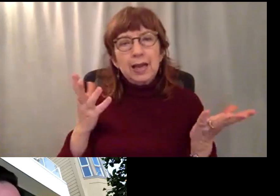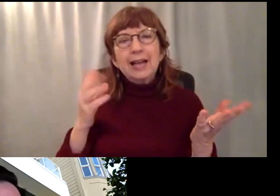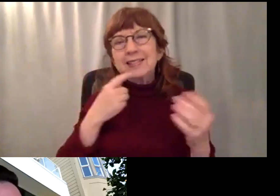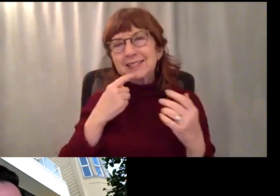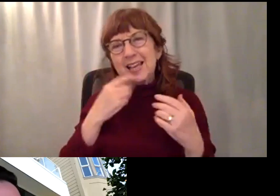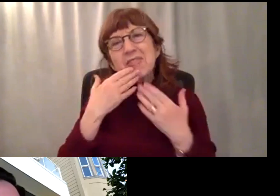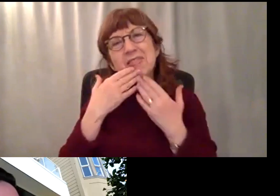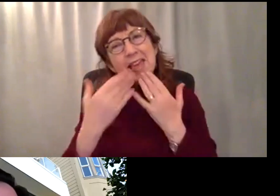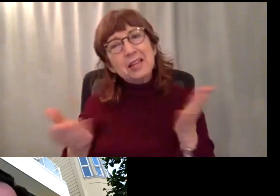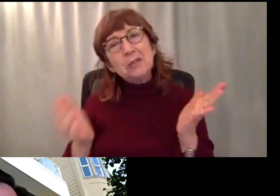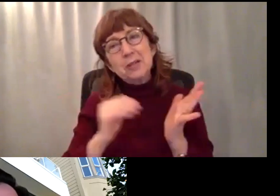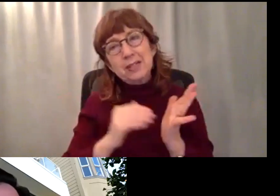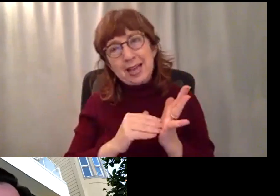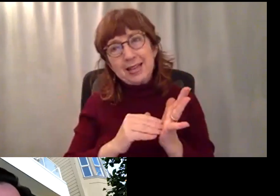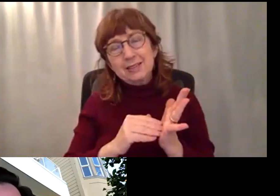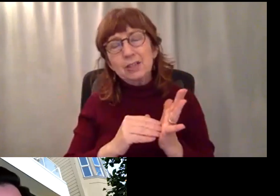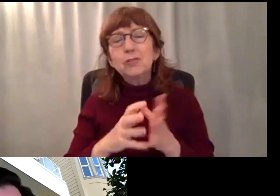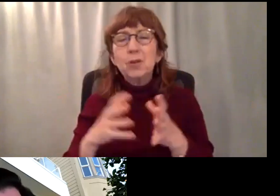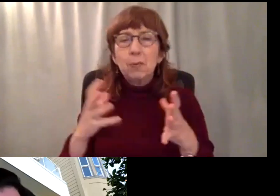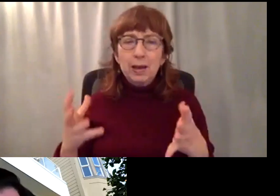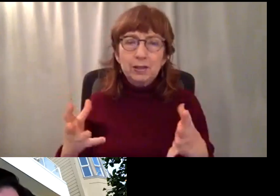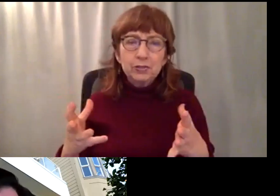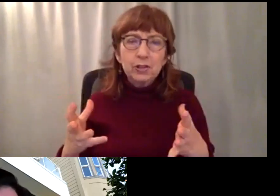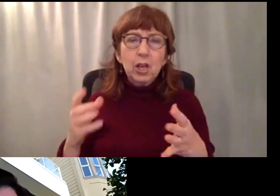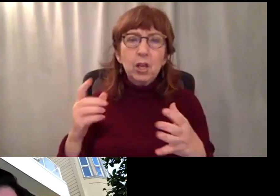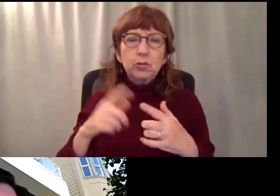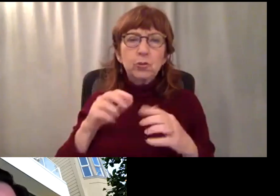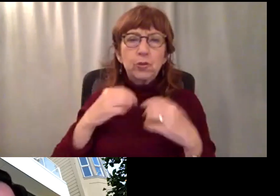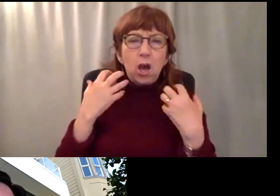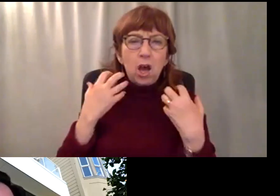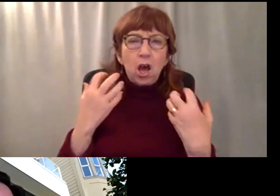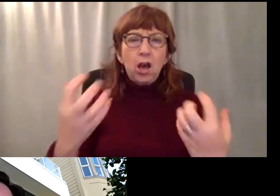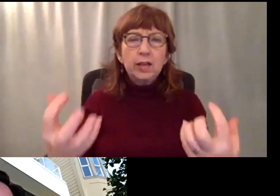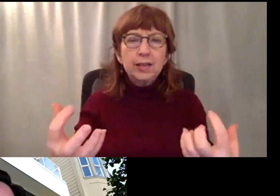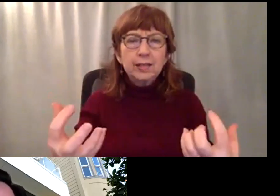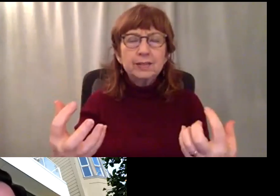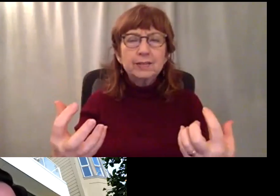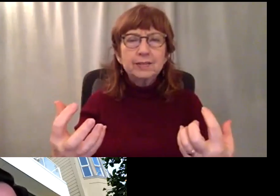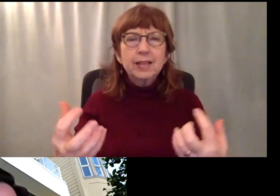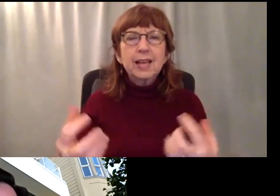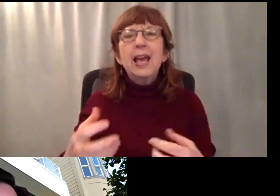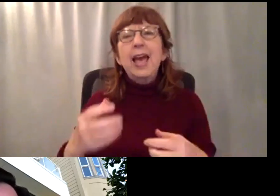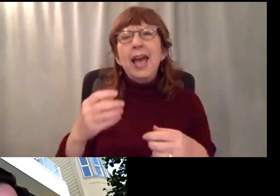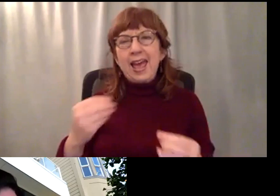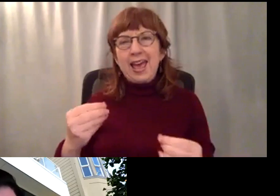just say thank you again so much to our audience. And above all, thank you so much